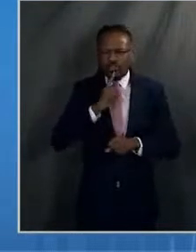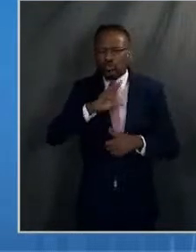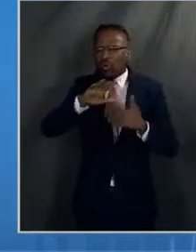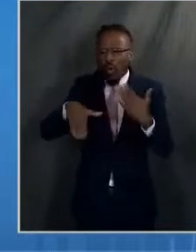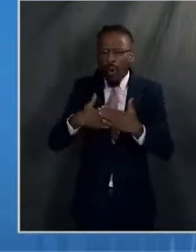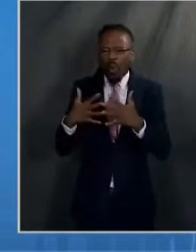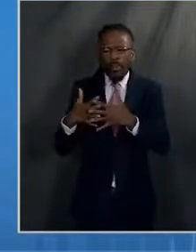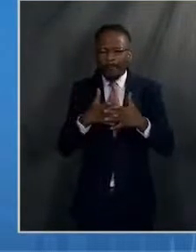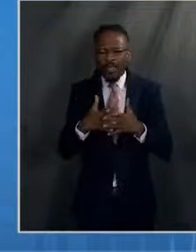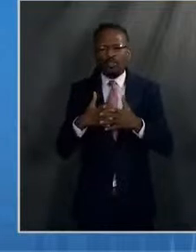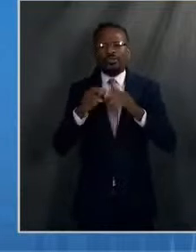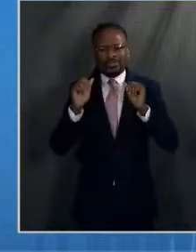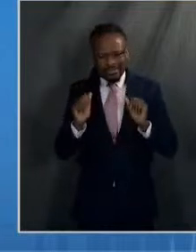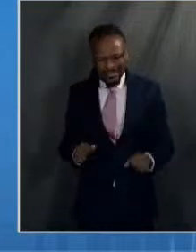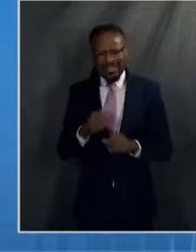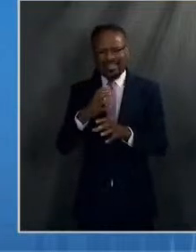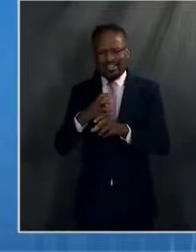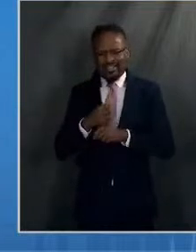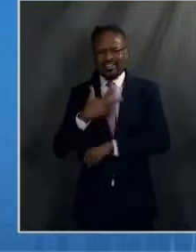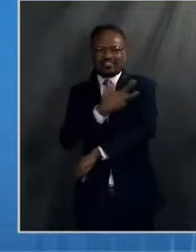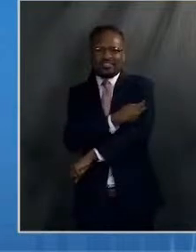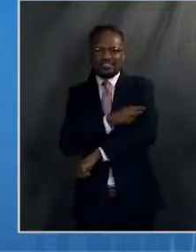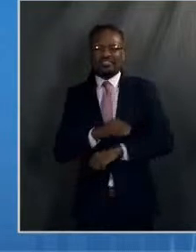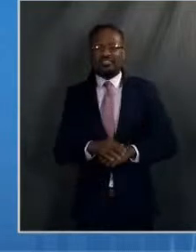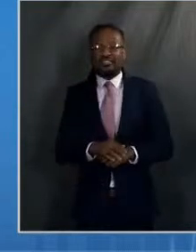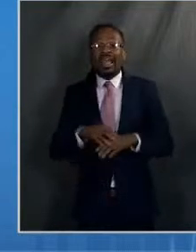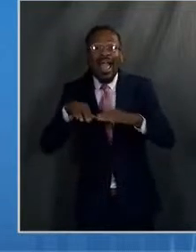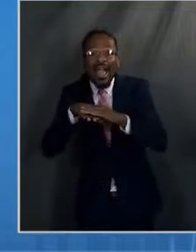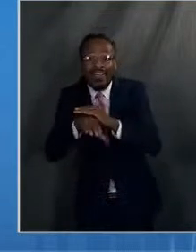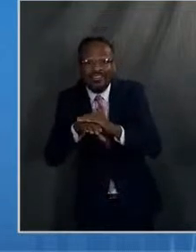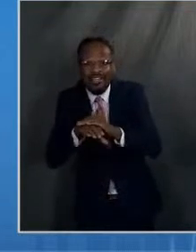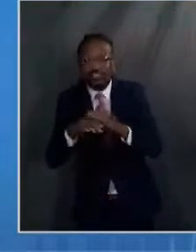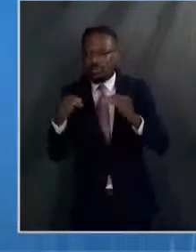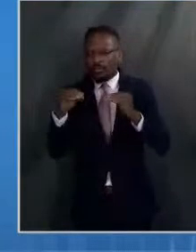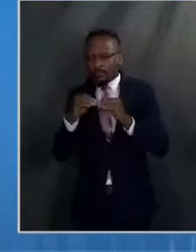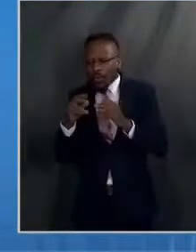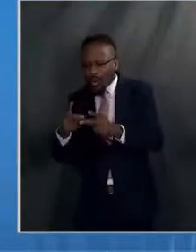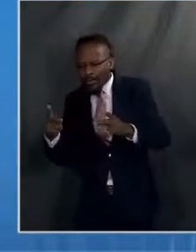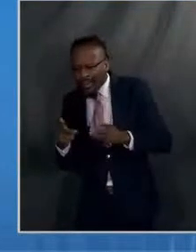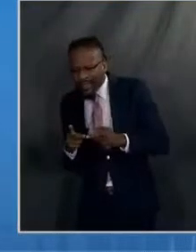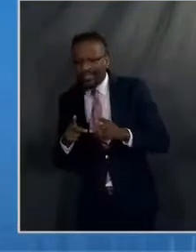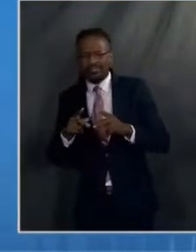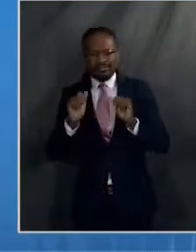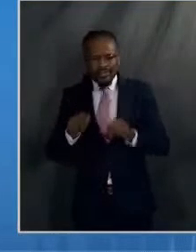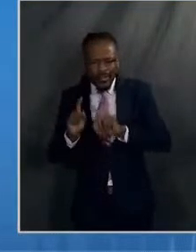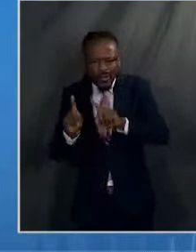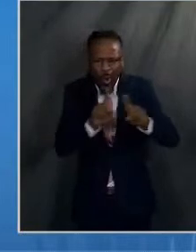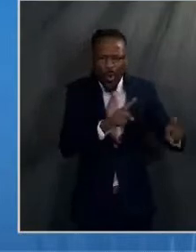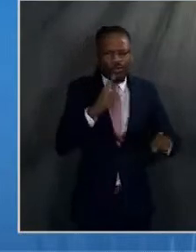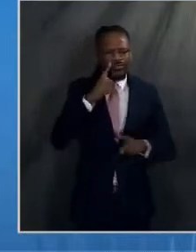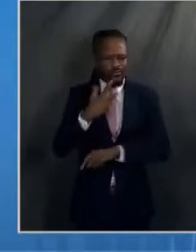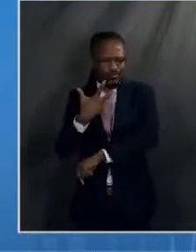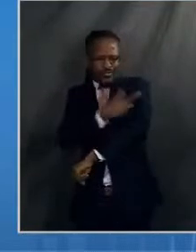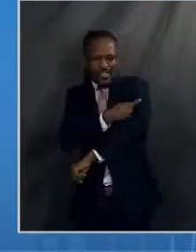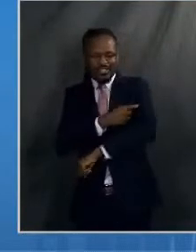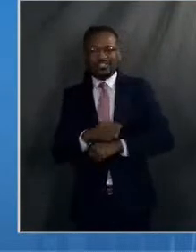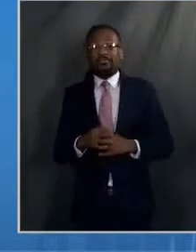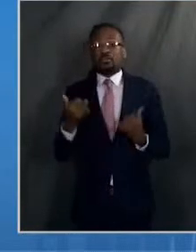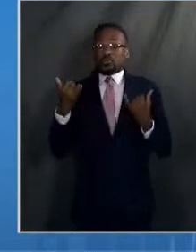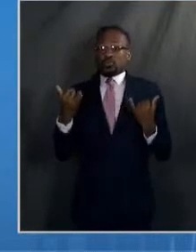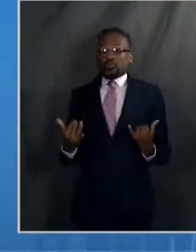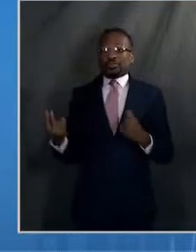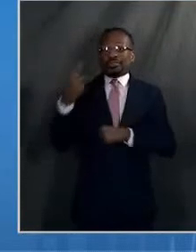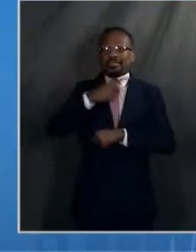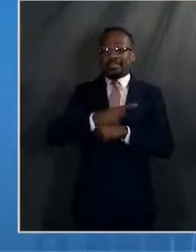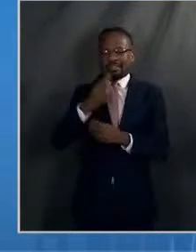get vaccinated. The Americans need more access to more places to get vaccinated. Today, I want to update you on establishing